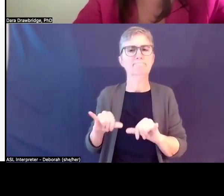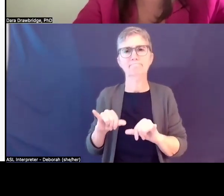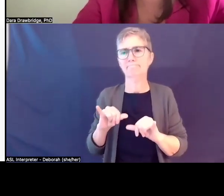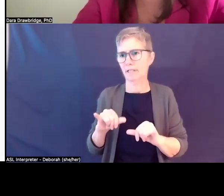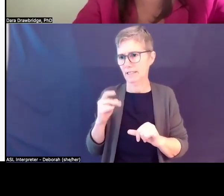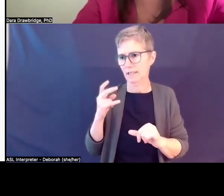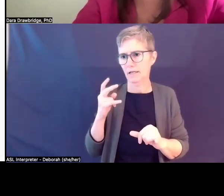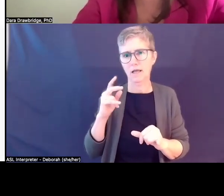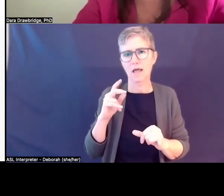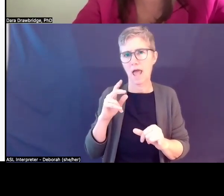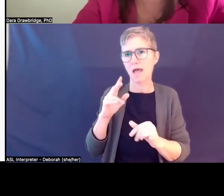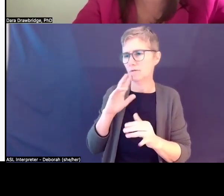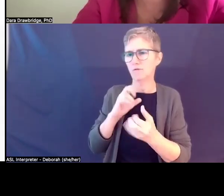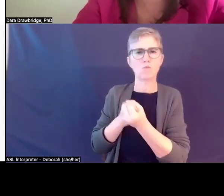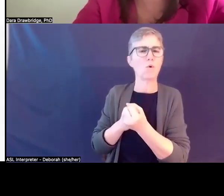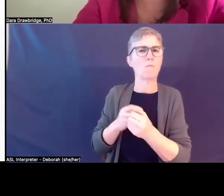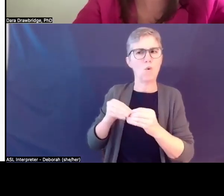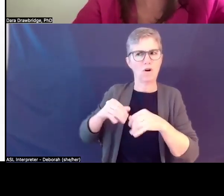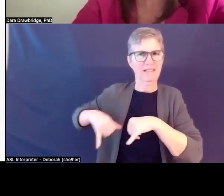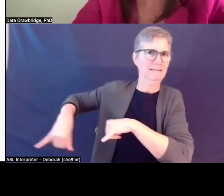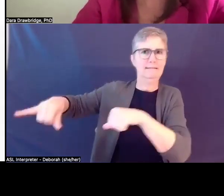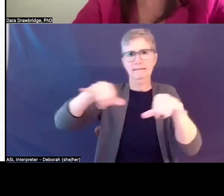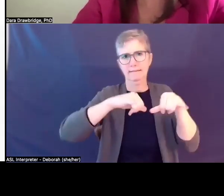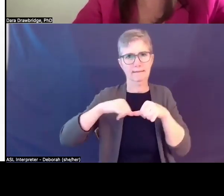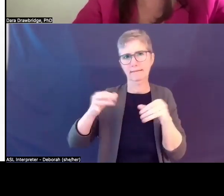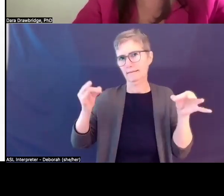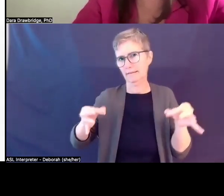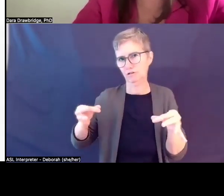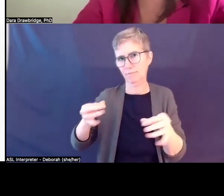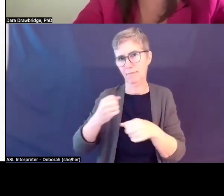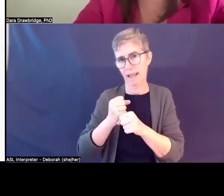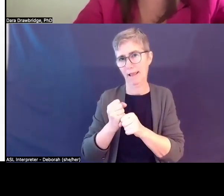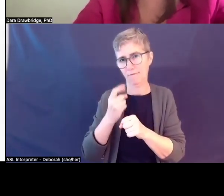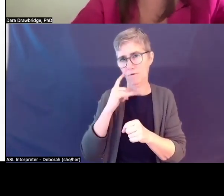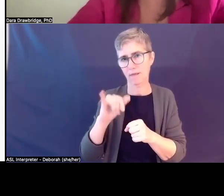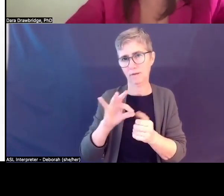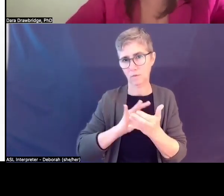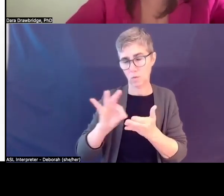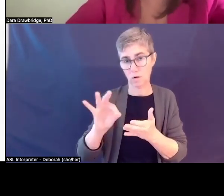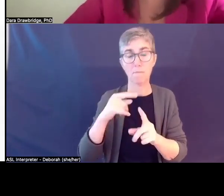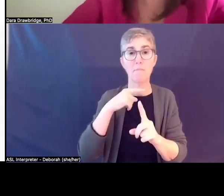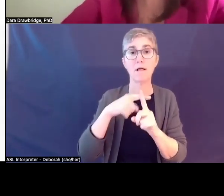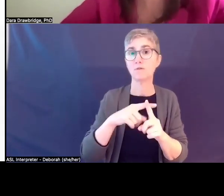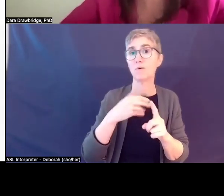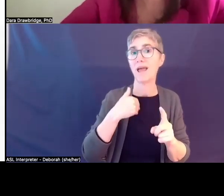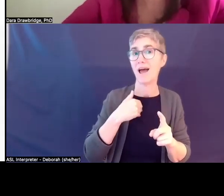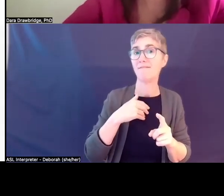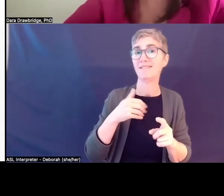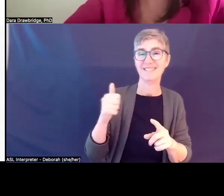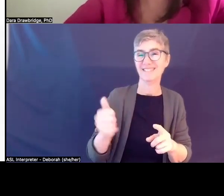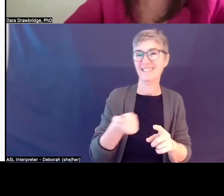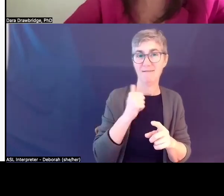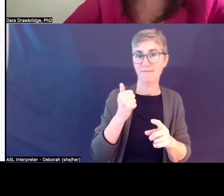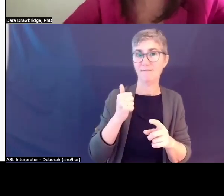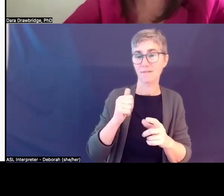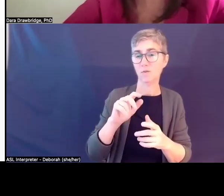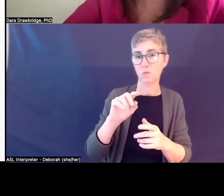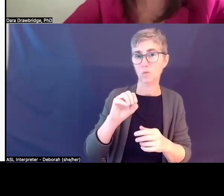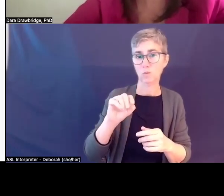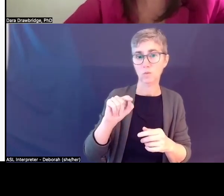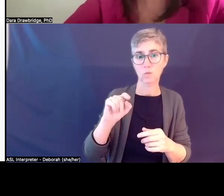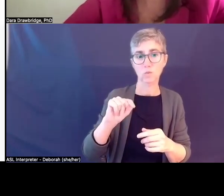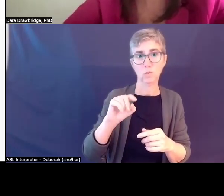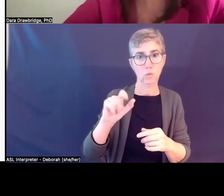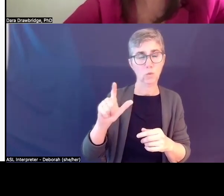supporting consistent decision-making in scores. We also developed a self-assessment tool, which is a short checklist of essential risk need assessment